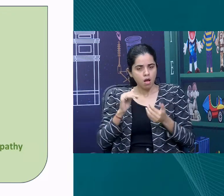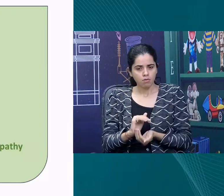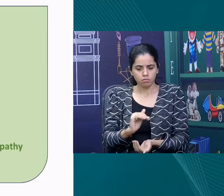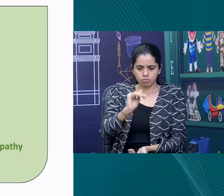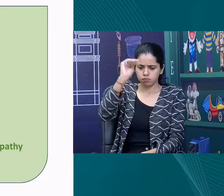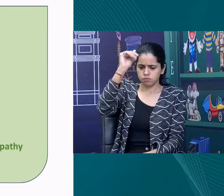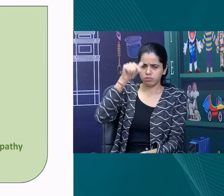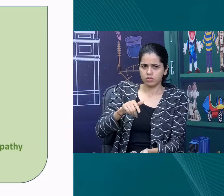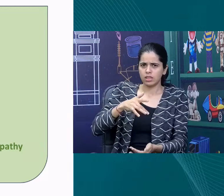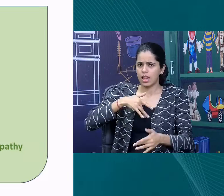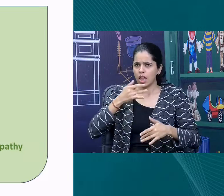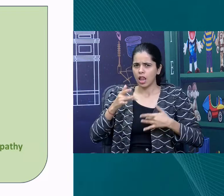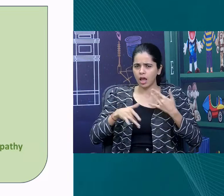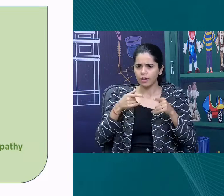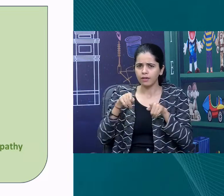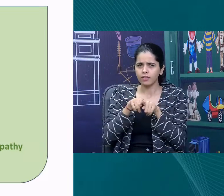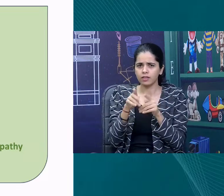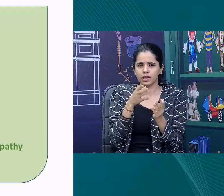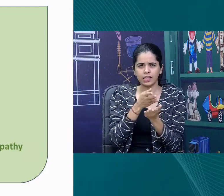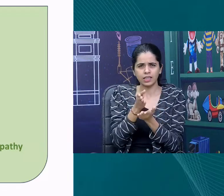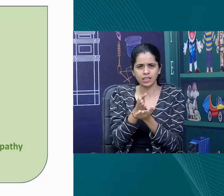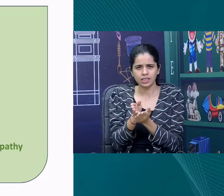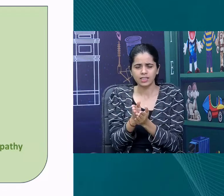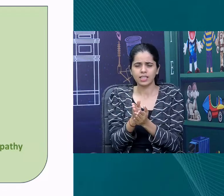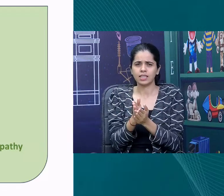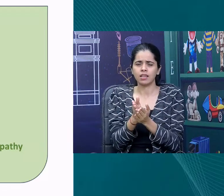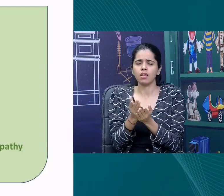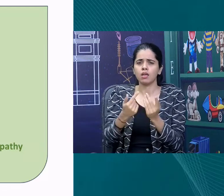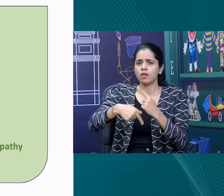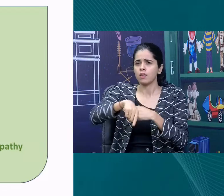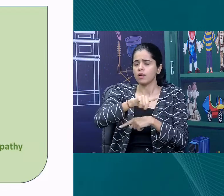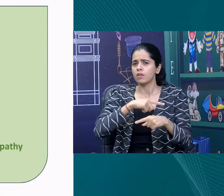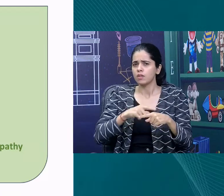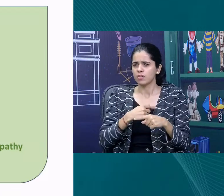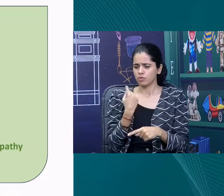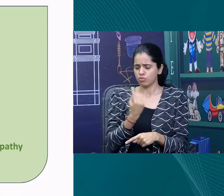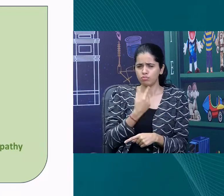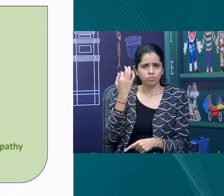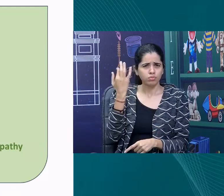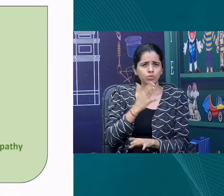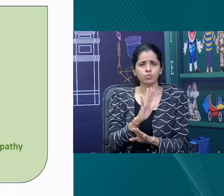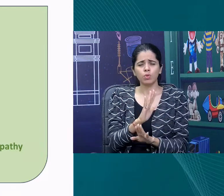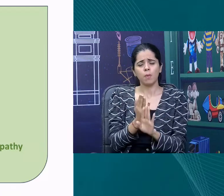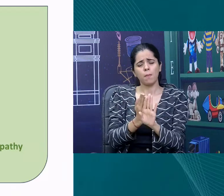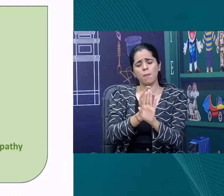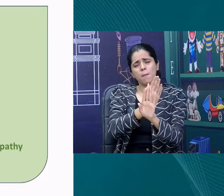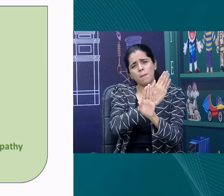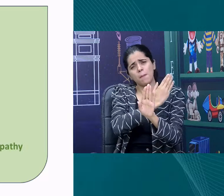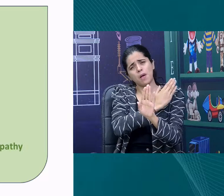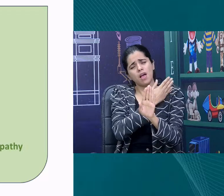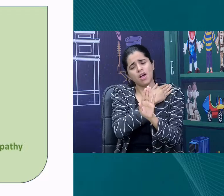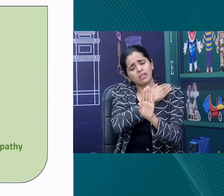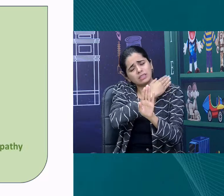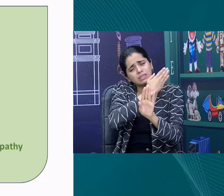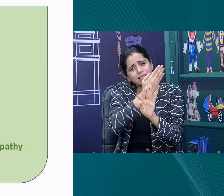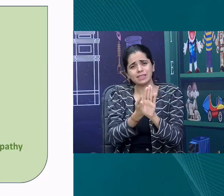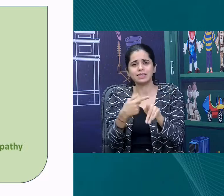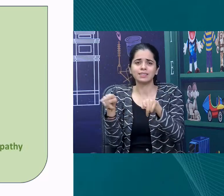their potentials, yes, and their skills and strengths. So this is not something new. I think time immemorial, we have been